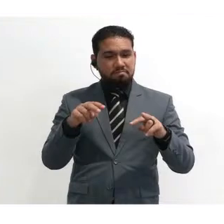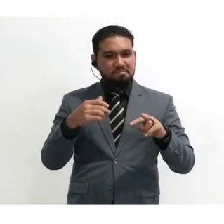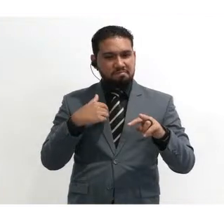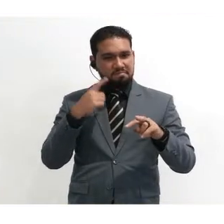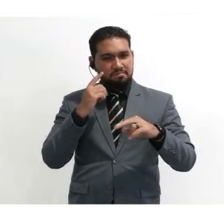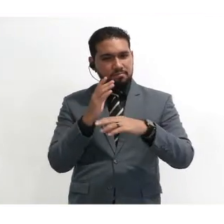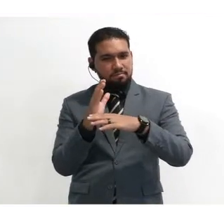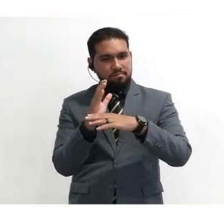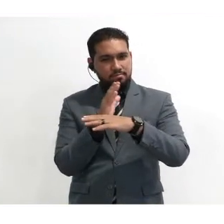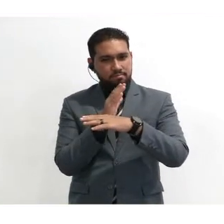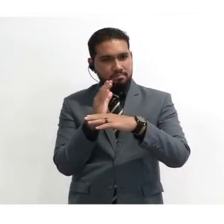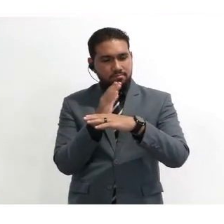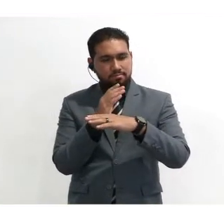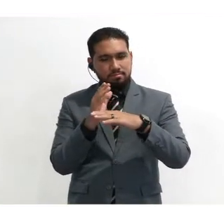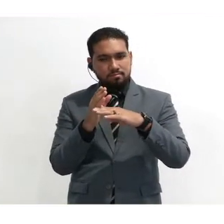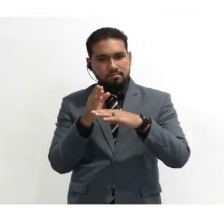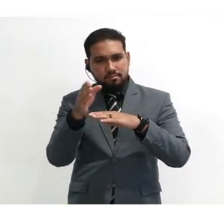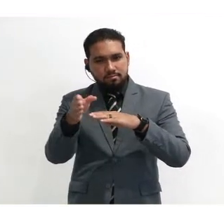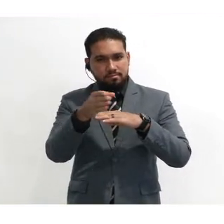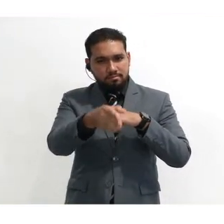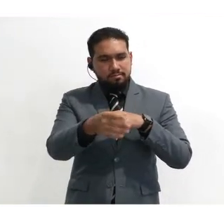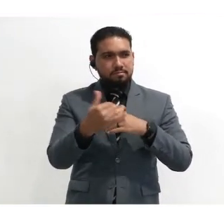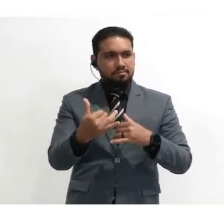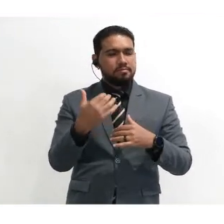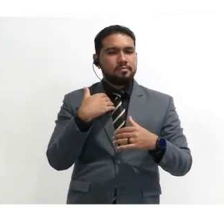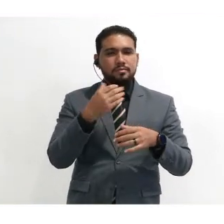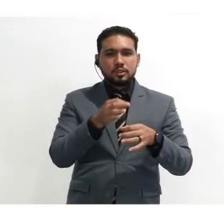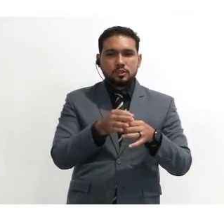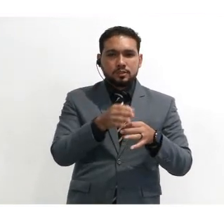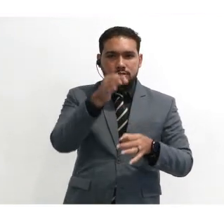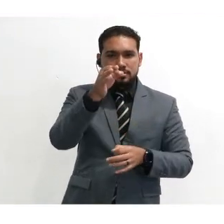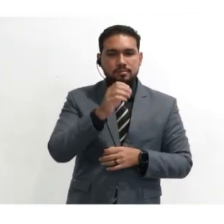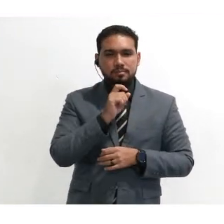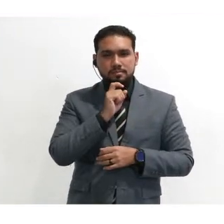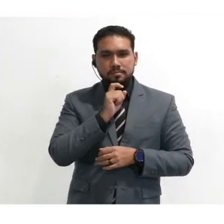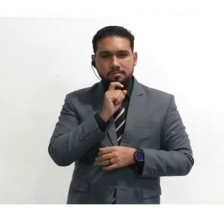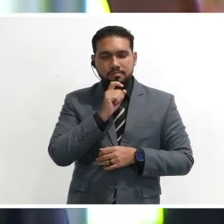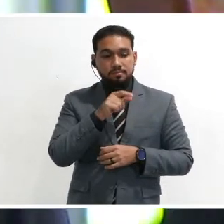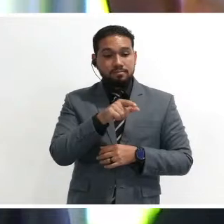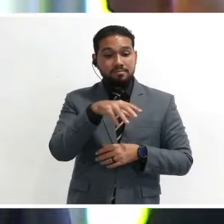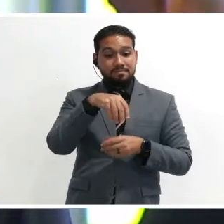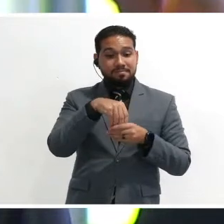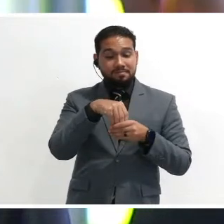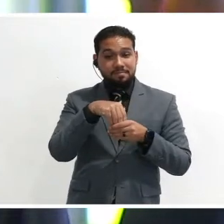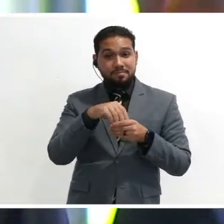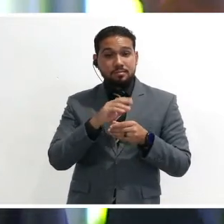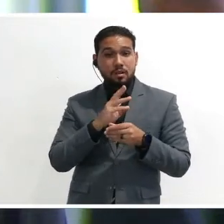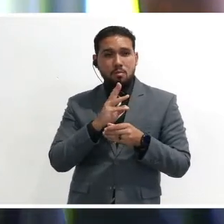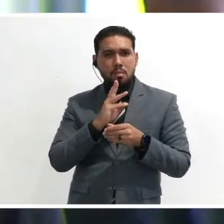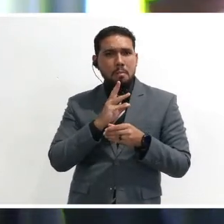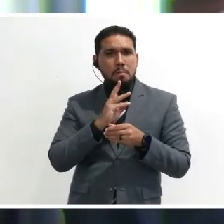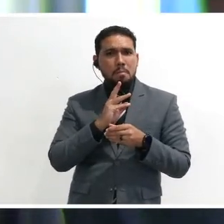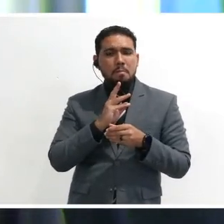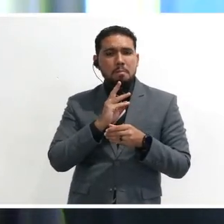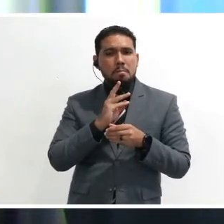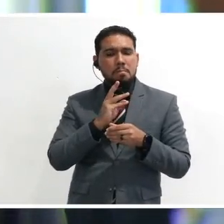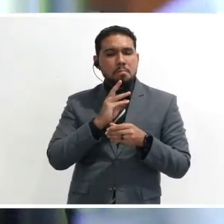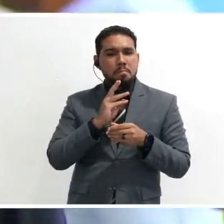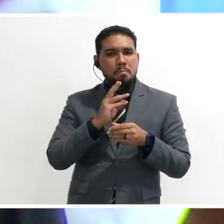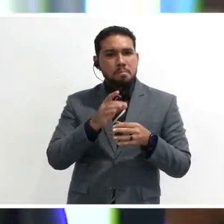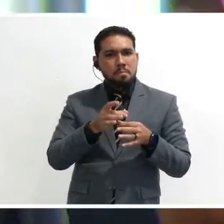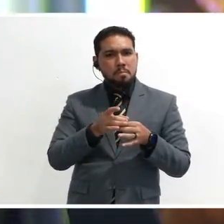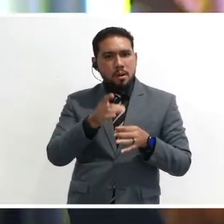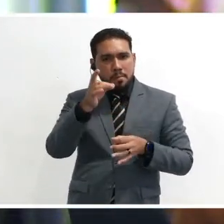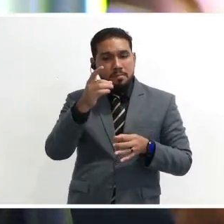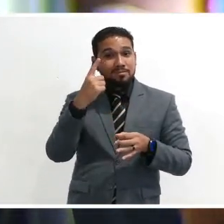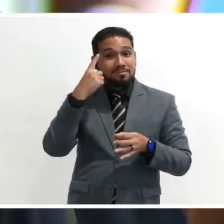metal tubes. Those tubes are carrying liquid, carrying water from cold plates that sit on top of each thing.